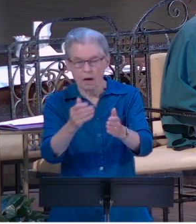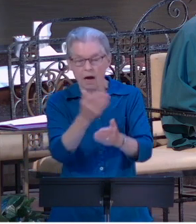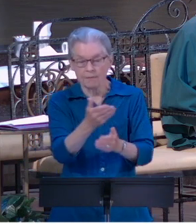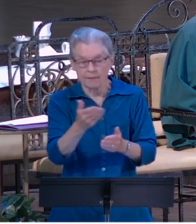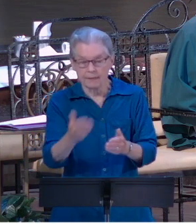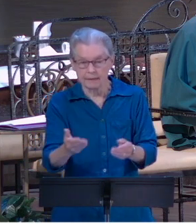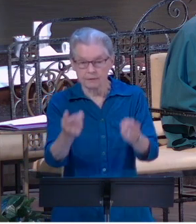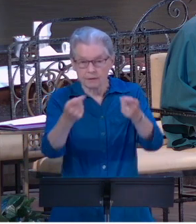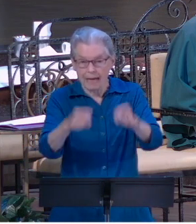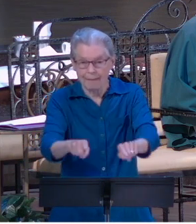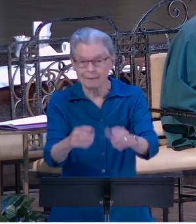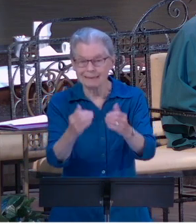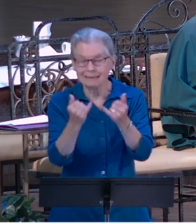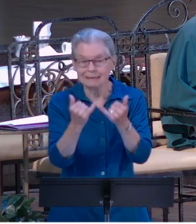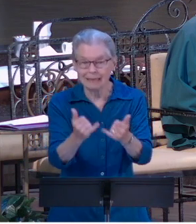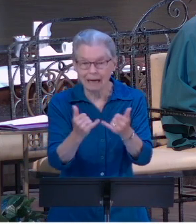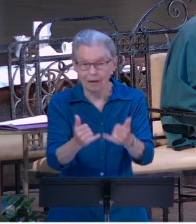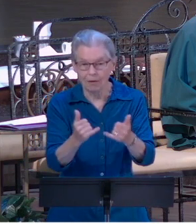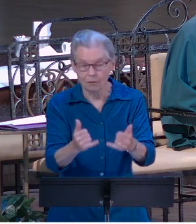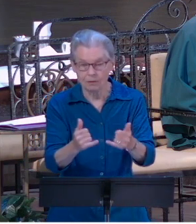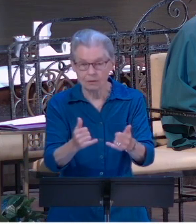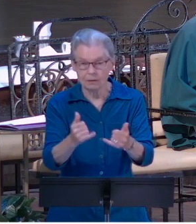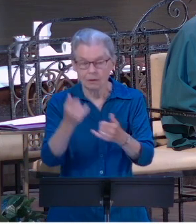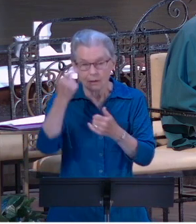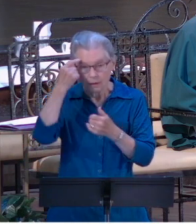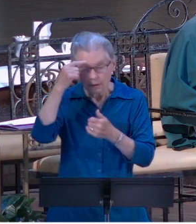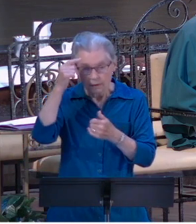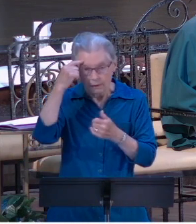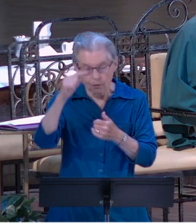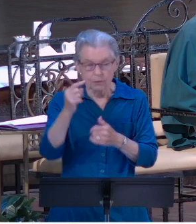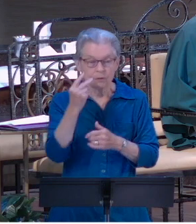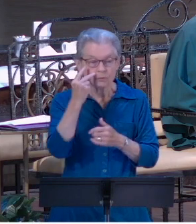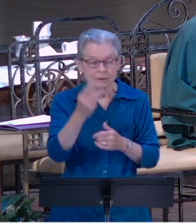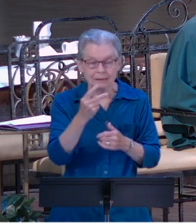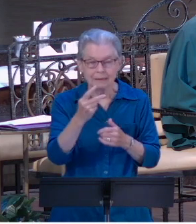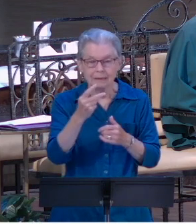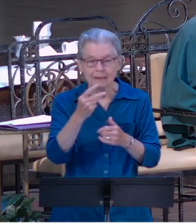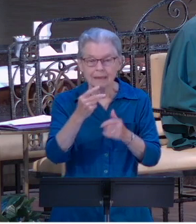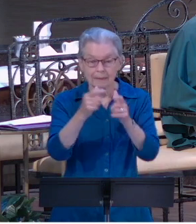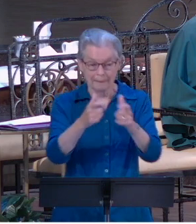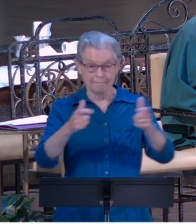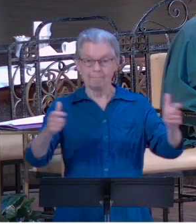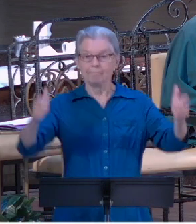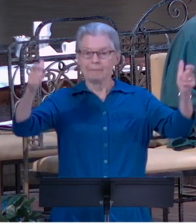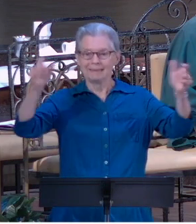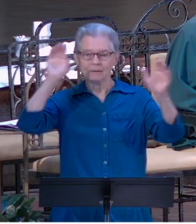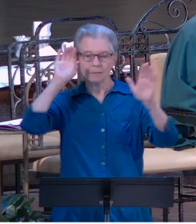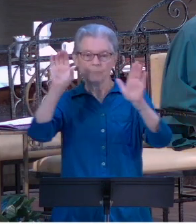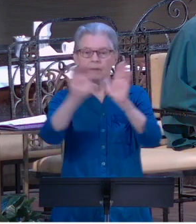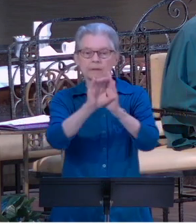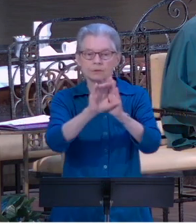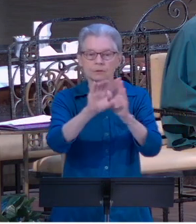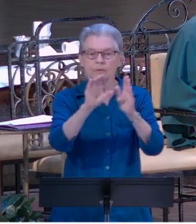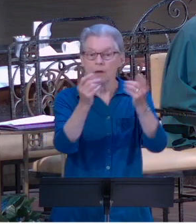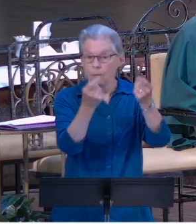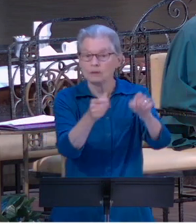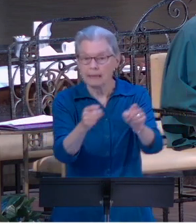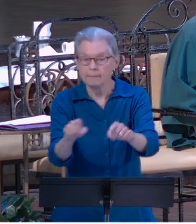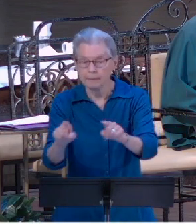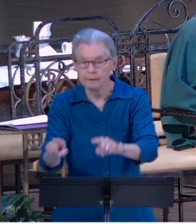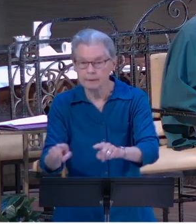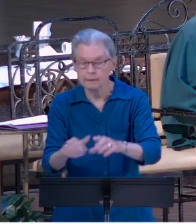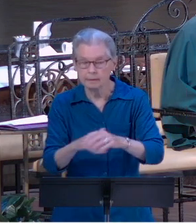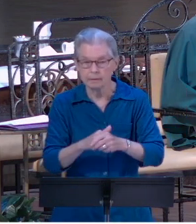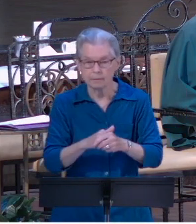migration policies in order to see the larger picture of the truth. And finally, in